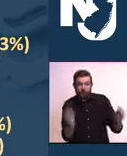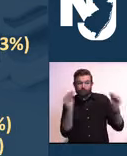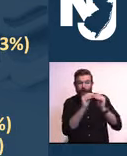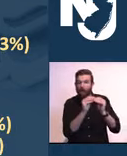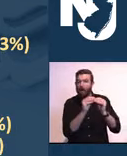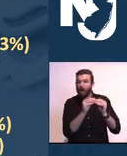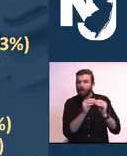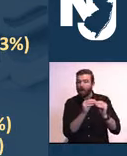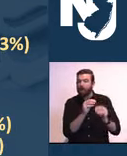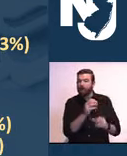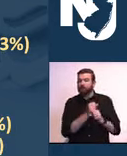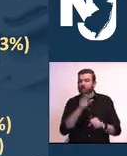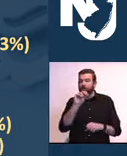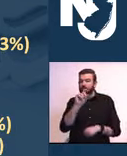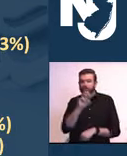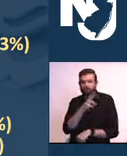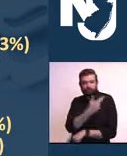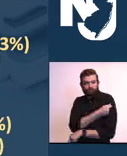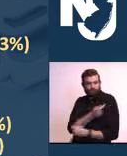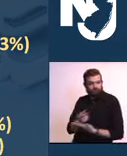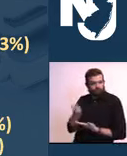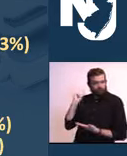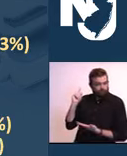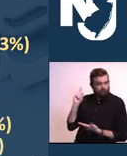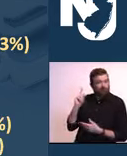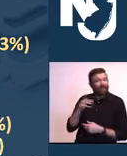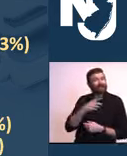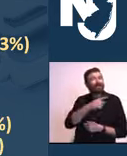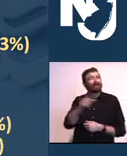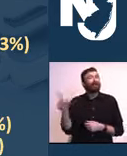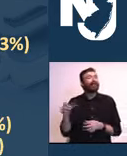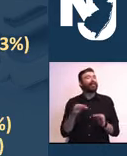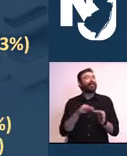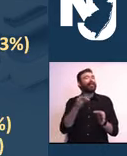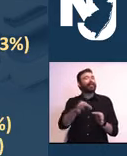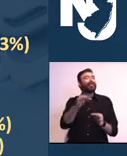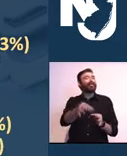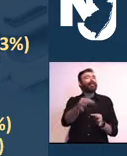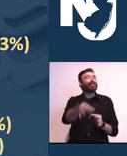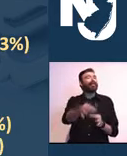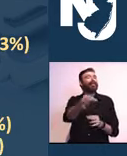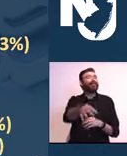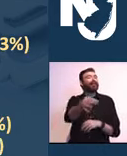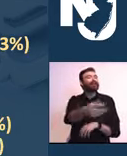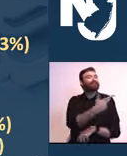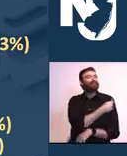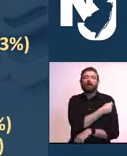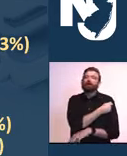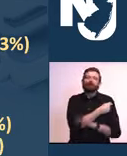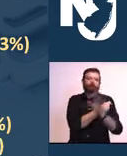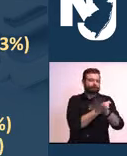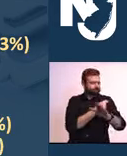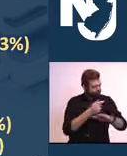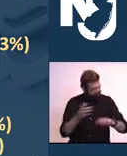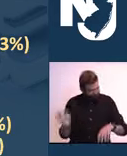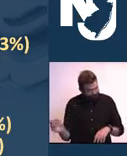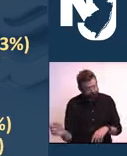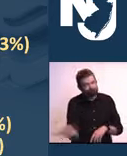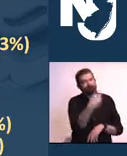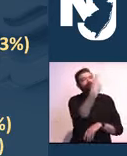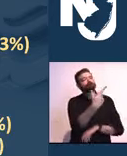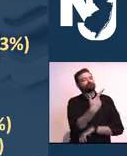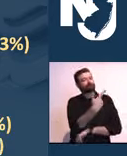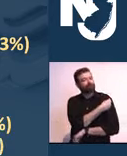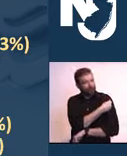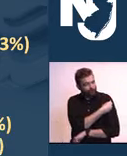also see more of those who had put off getting their initial vaccine doses rolling up their sleeves, and that's also good progress. We are